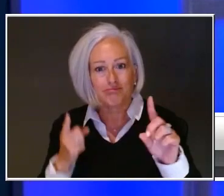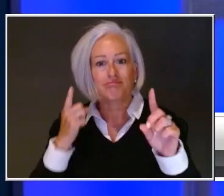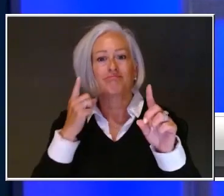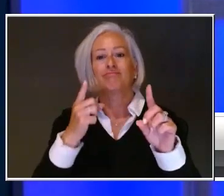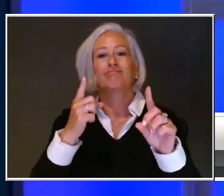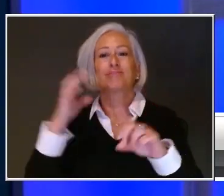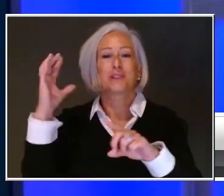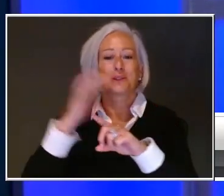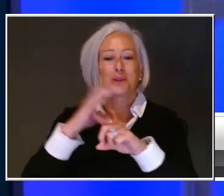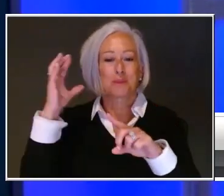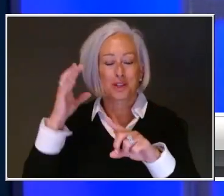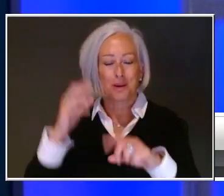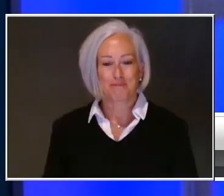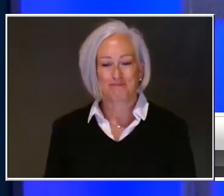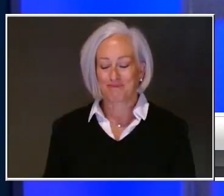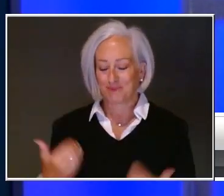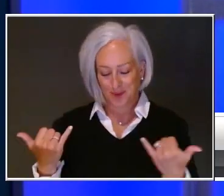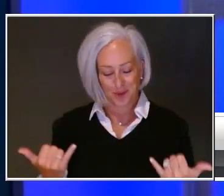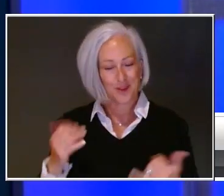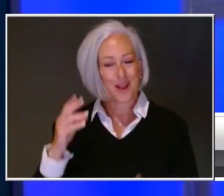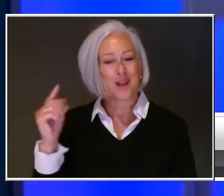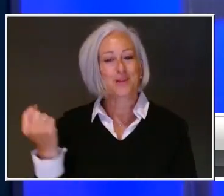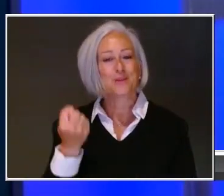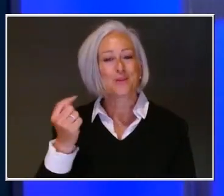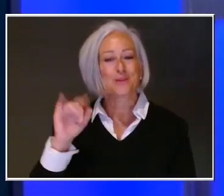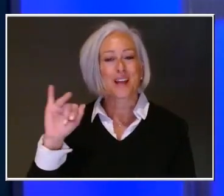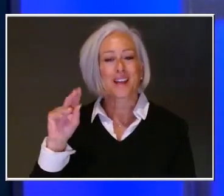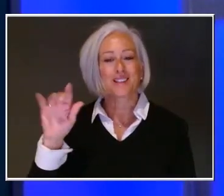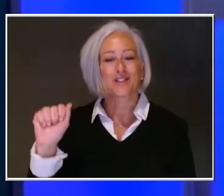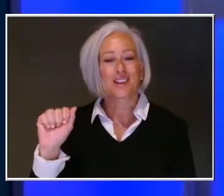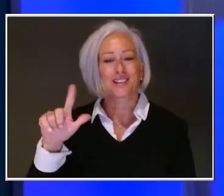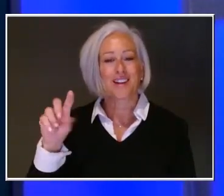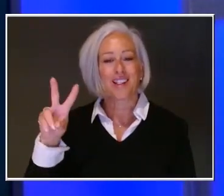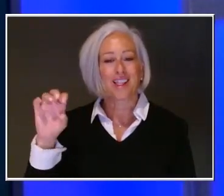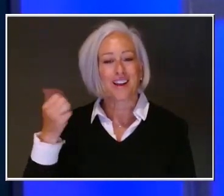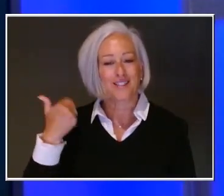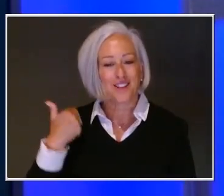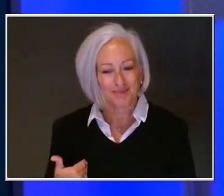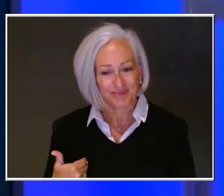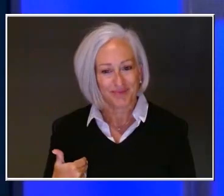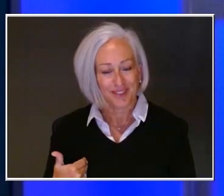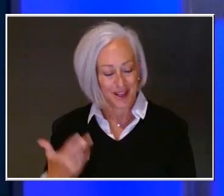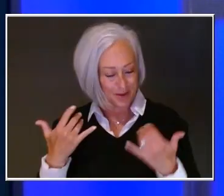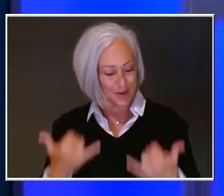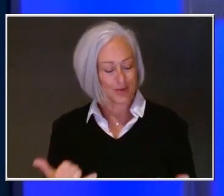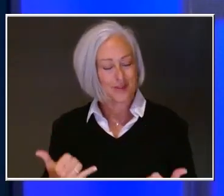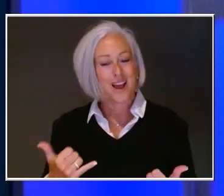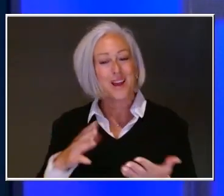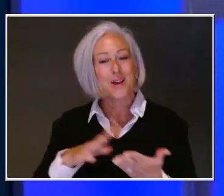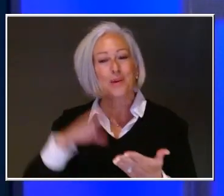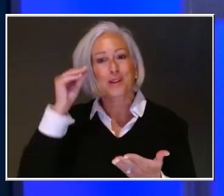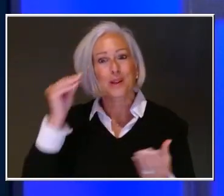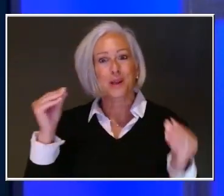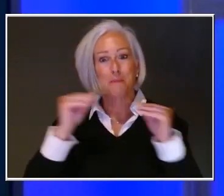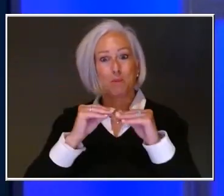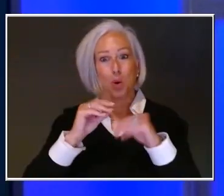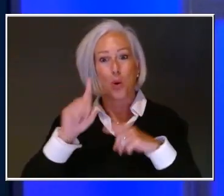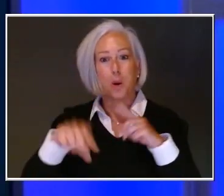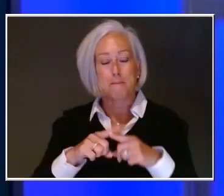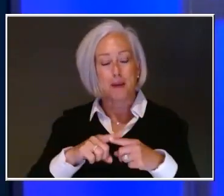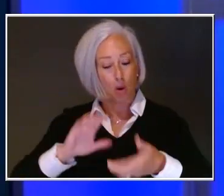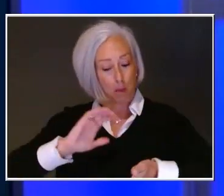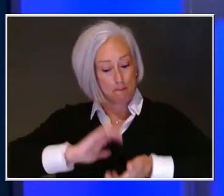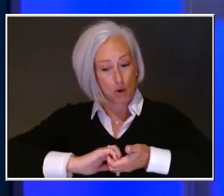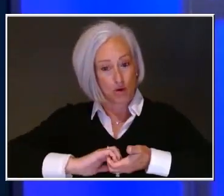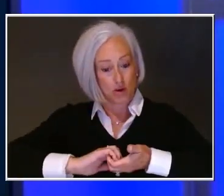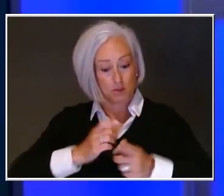Jessica Lovell, and welcome to the Morning Medical Update. Today, we are learning about this first of its kind partnership between KU